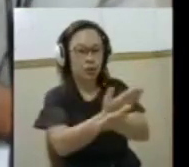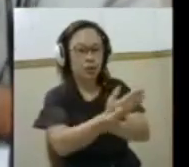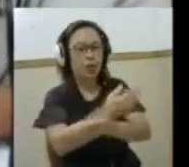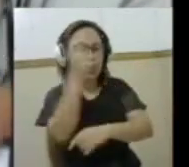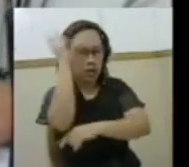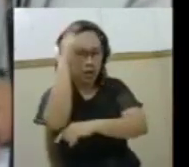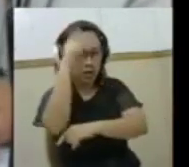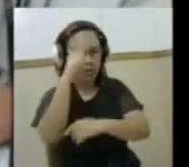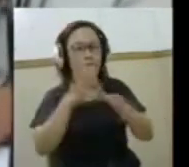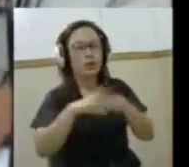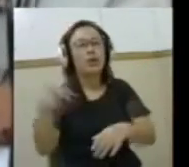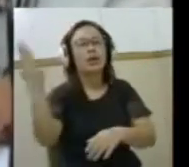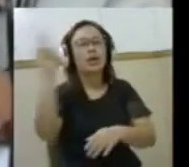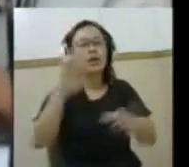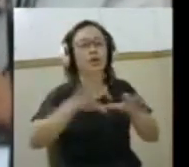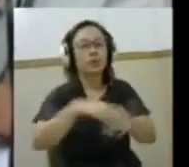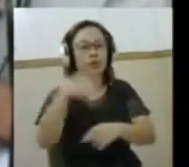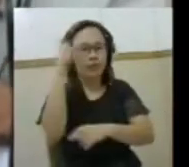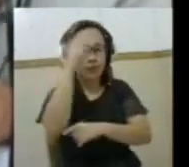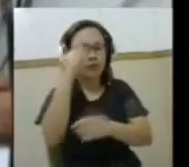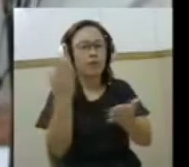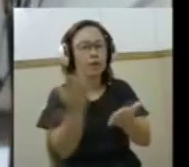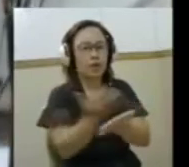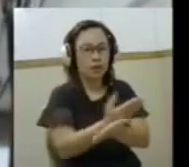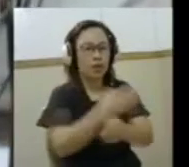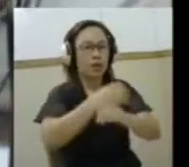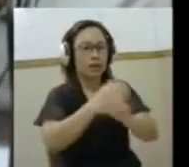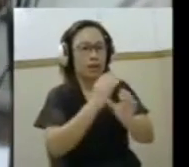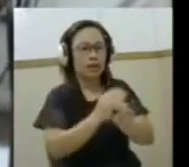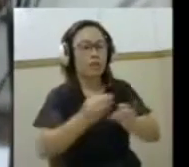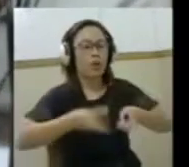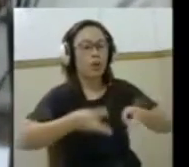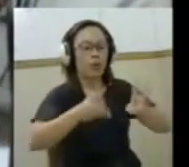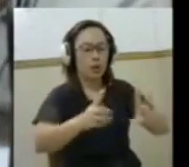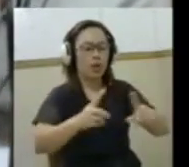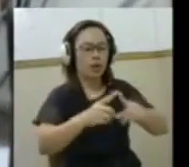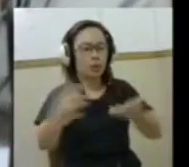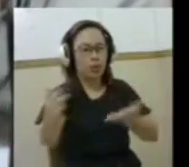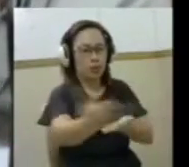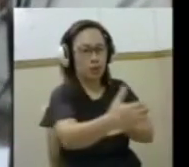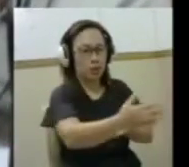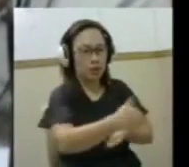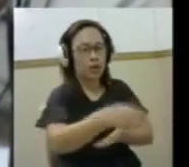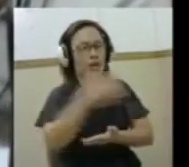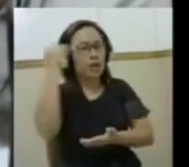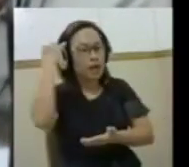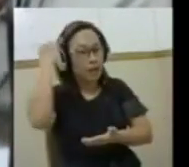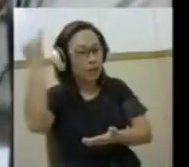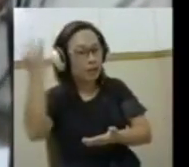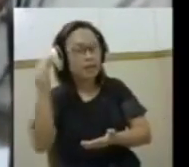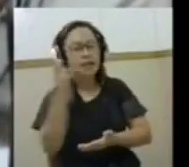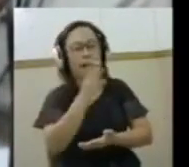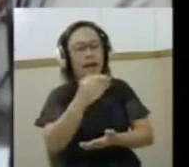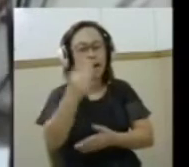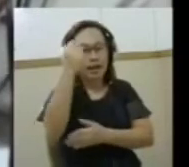or the use of existing knowledge in a new and creative way so as to generate new concepts, methodologies, and